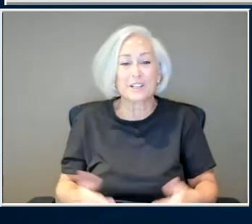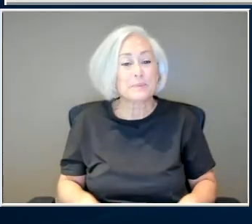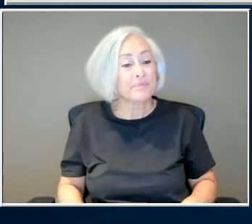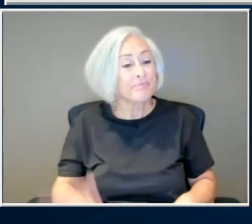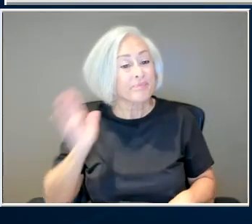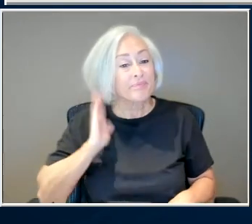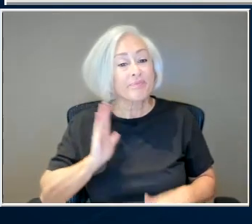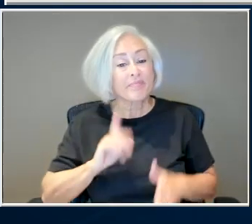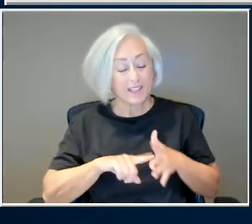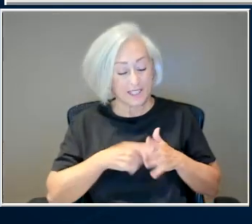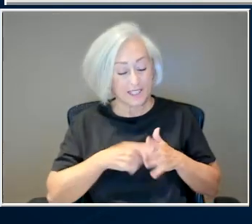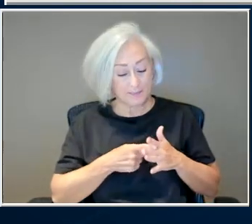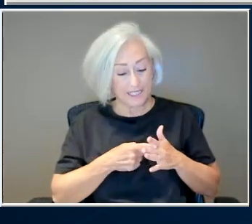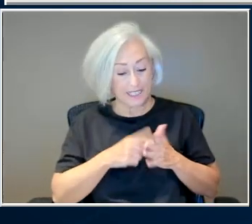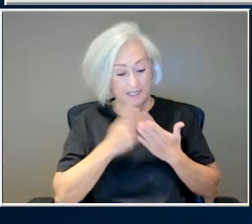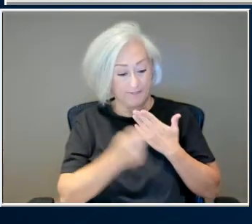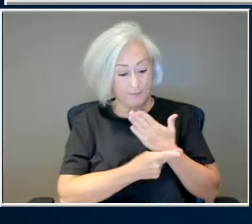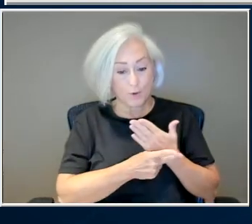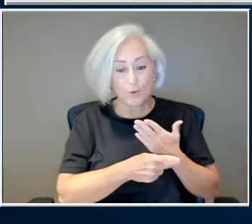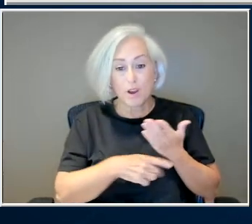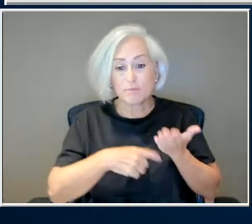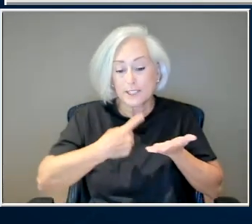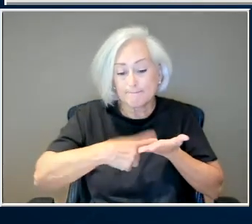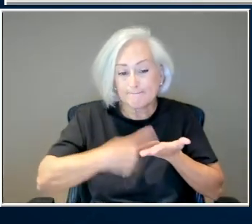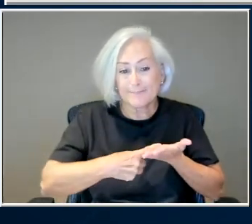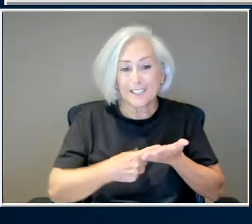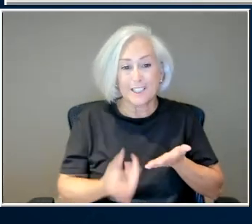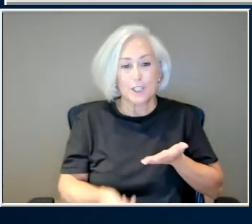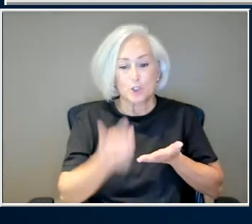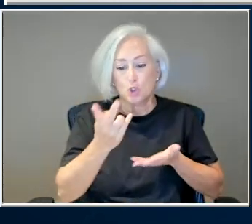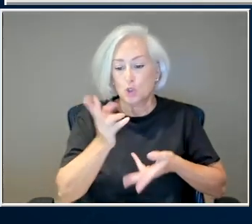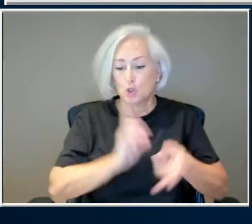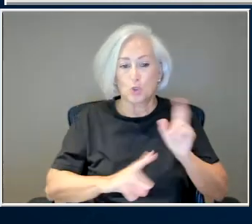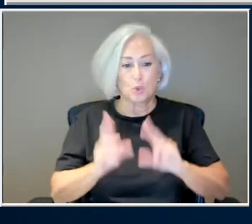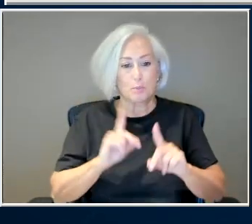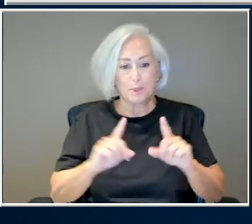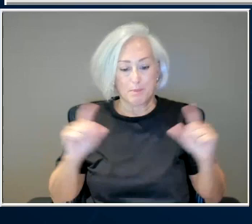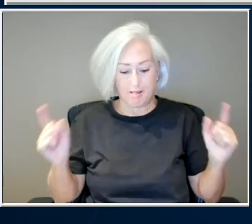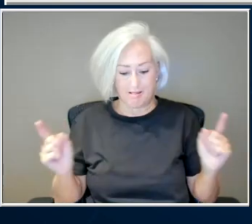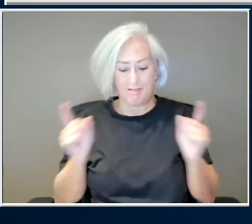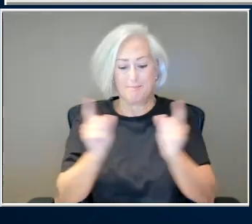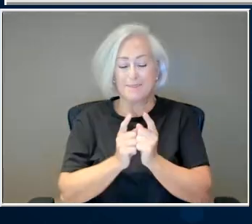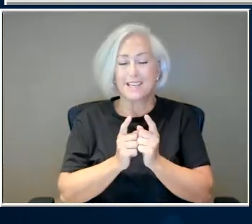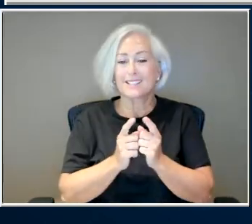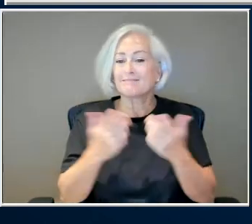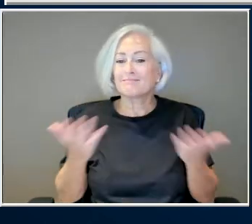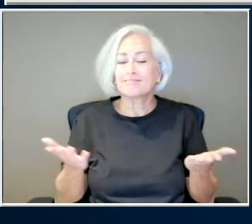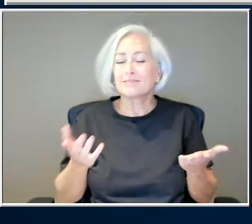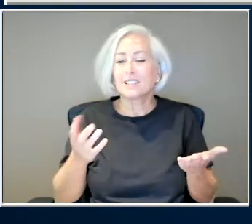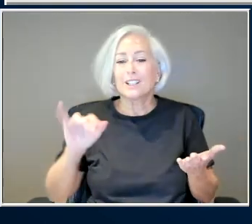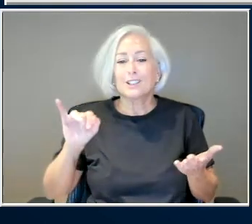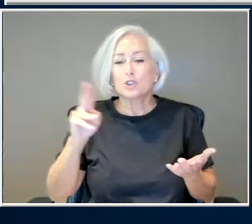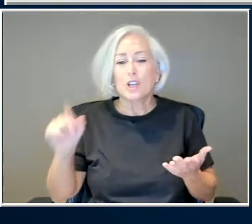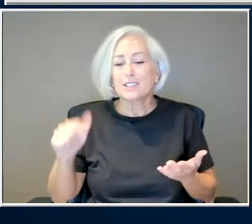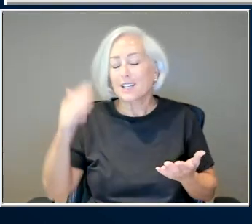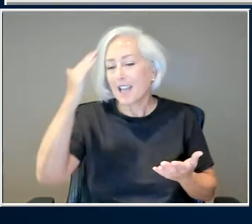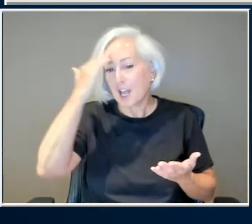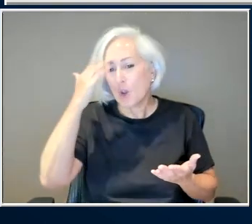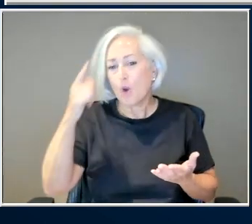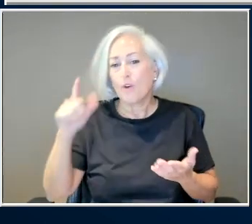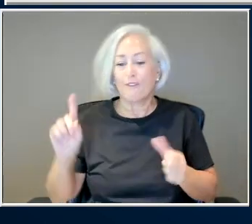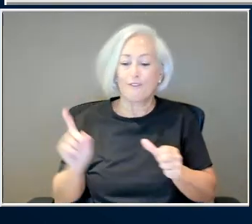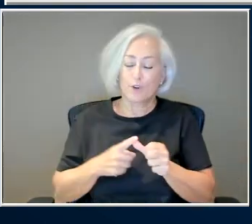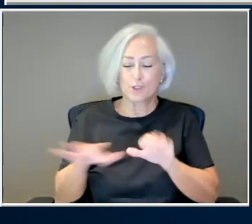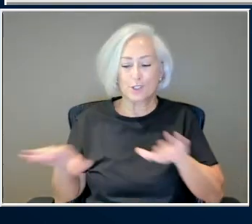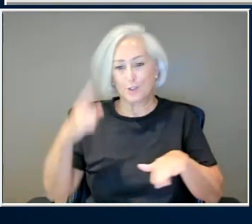about, two people saving each other. Justin, anything you want to share? I know you did this for your family, and then along comes Anna